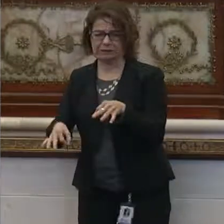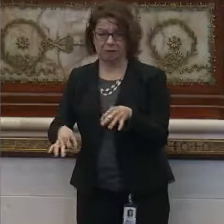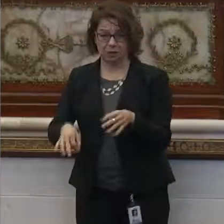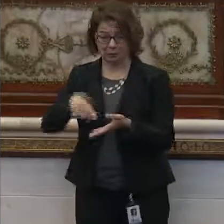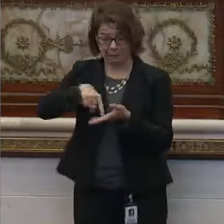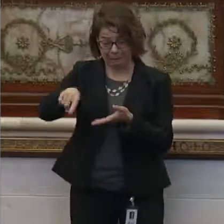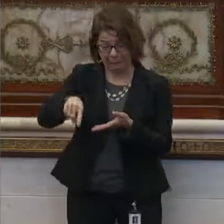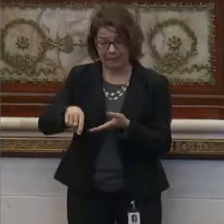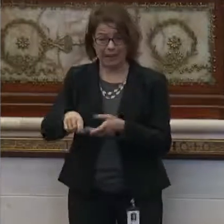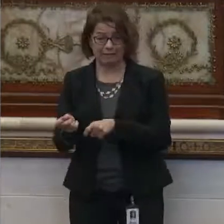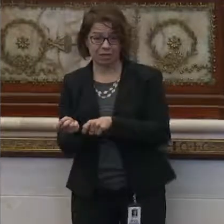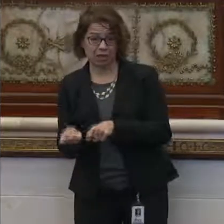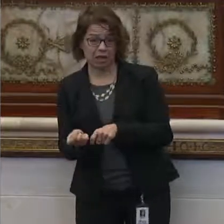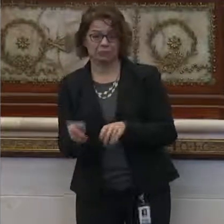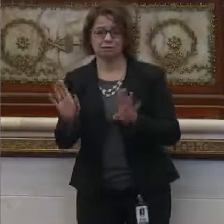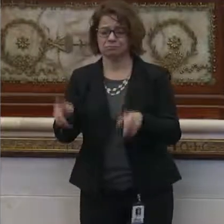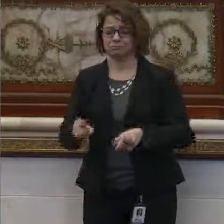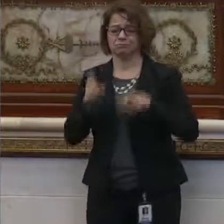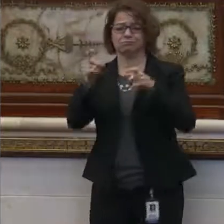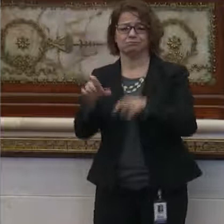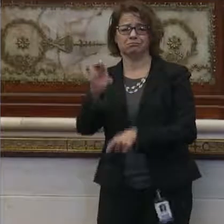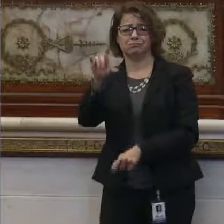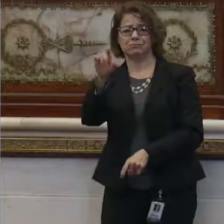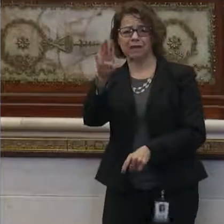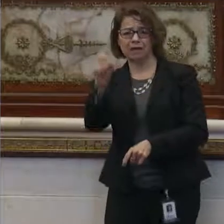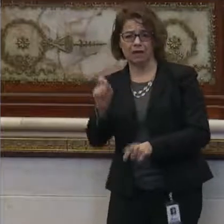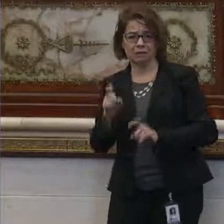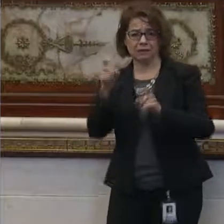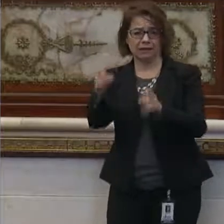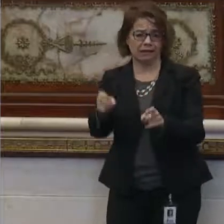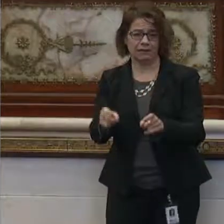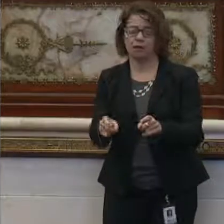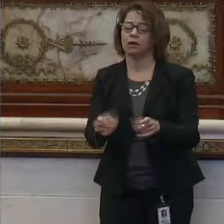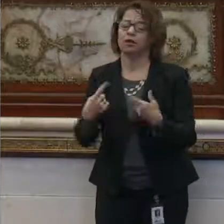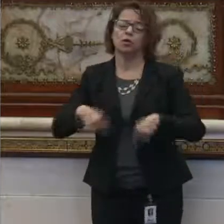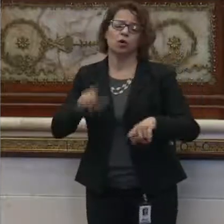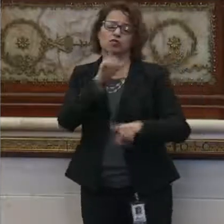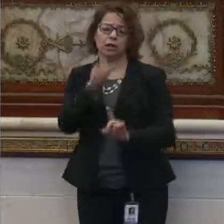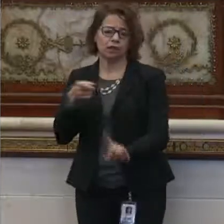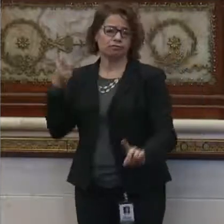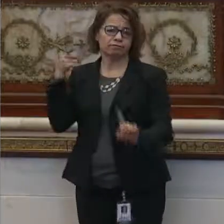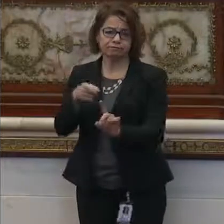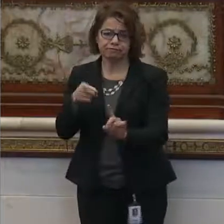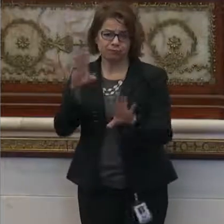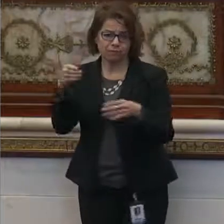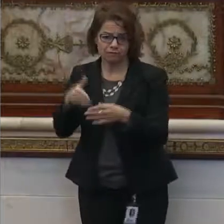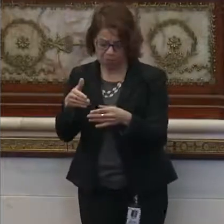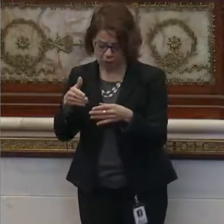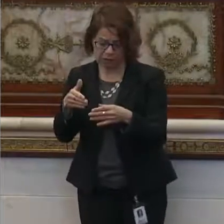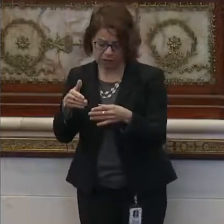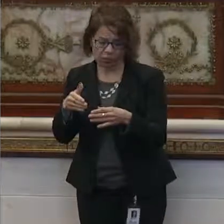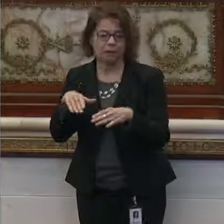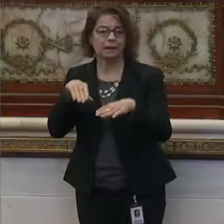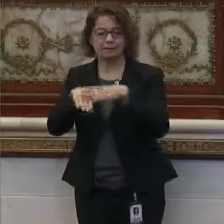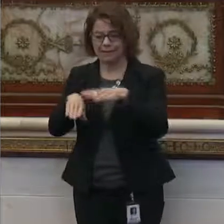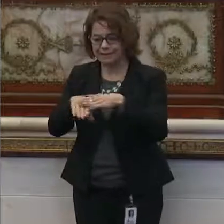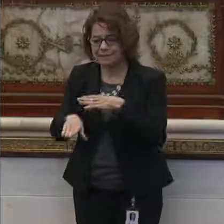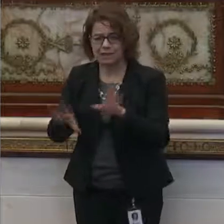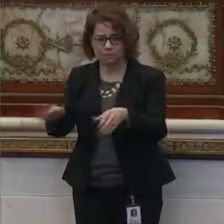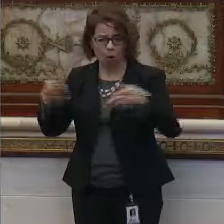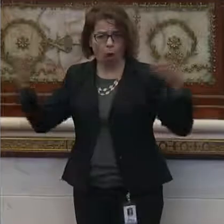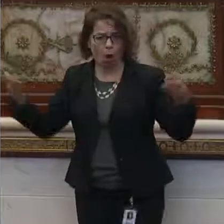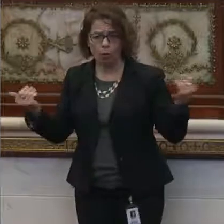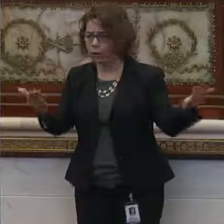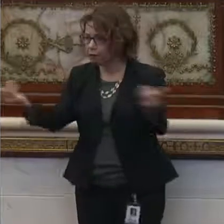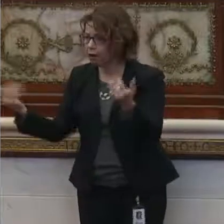clubs, a lot of times we'll give them clubs. So, we're working on, that accessibility aspect. And we